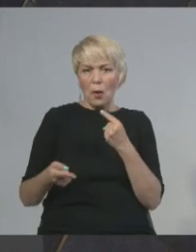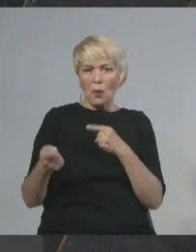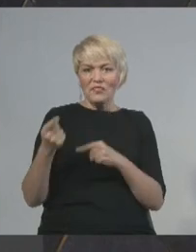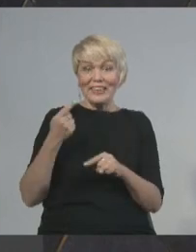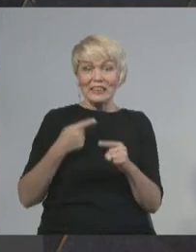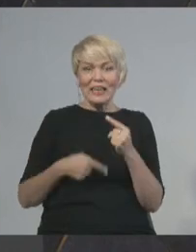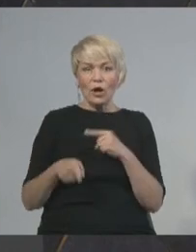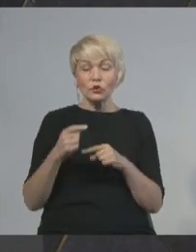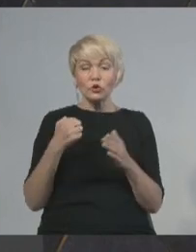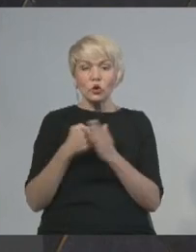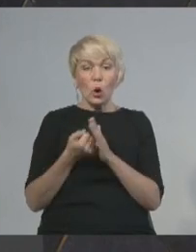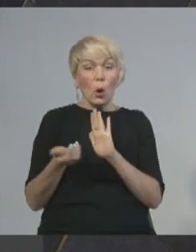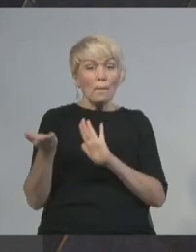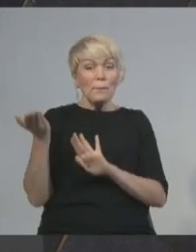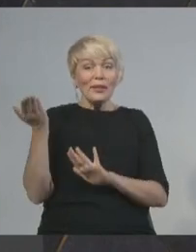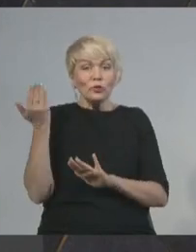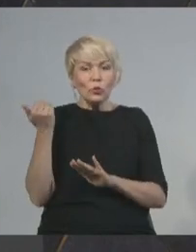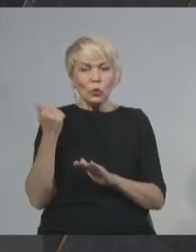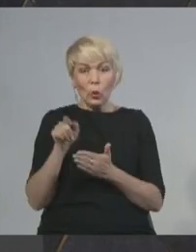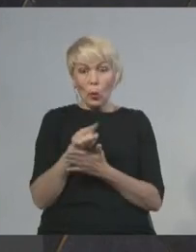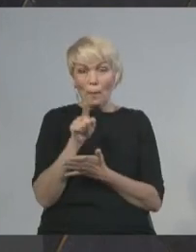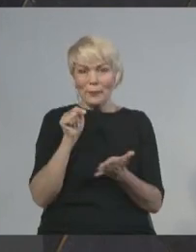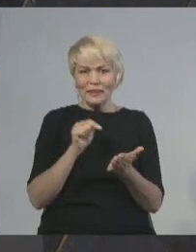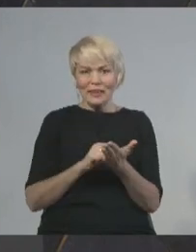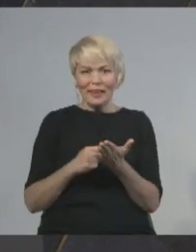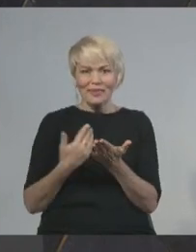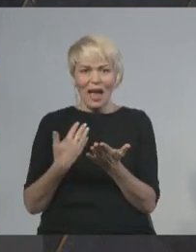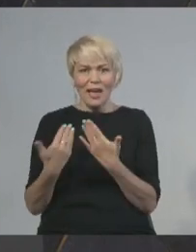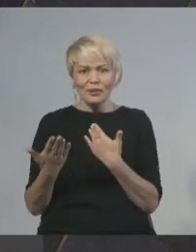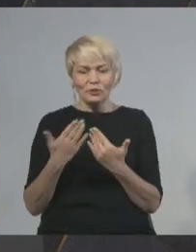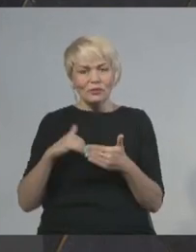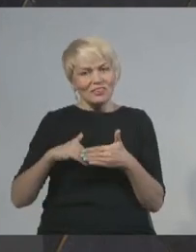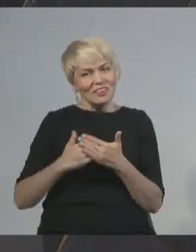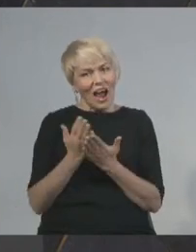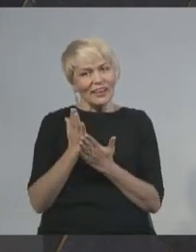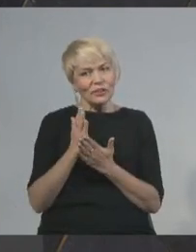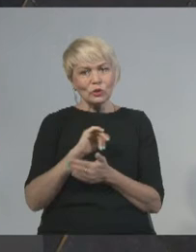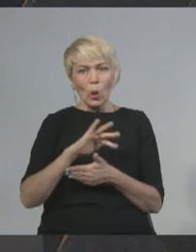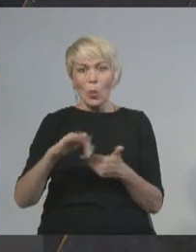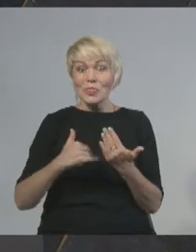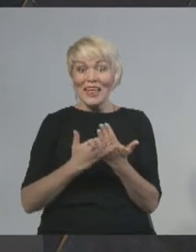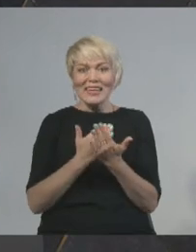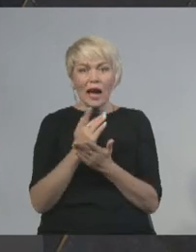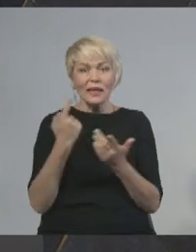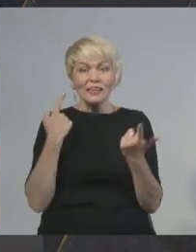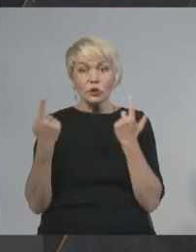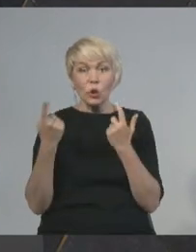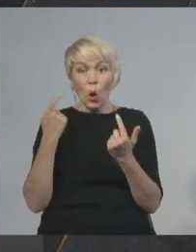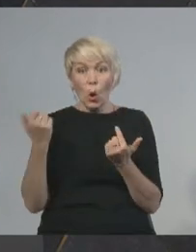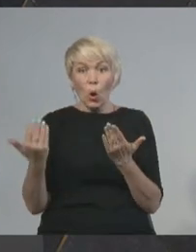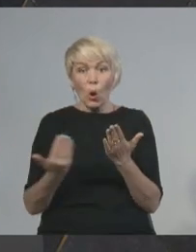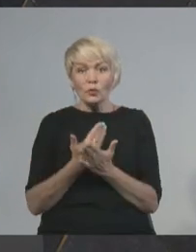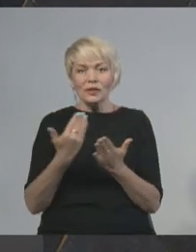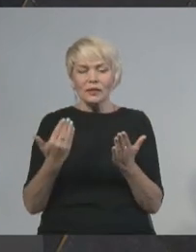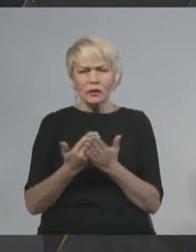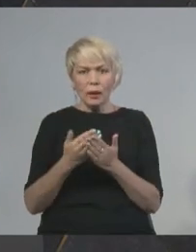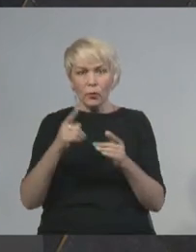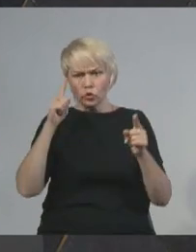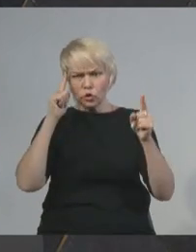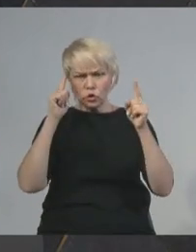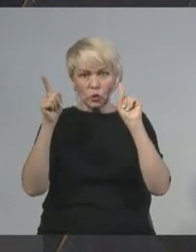this in this sense if it get back to your previous questions about a question about the quality of the